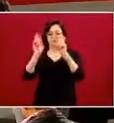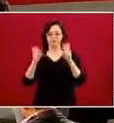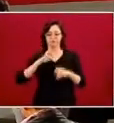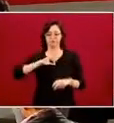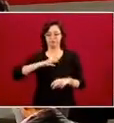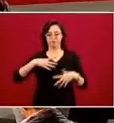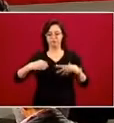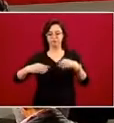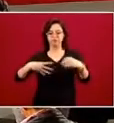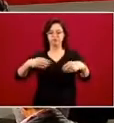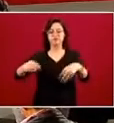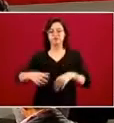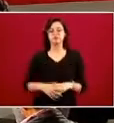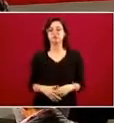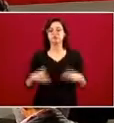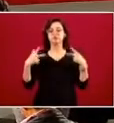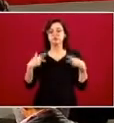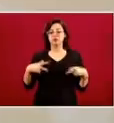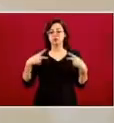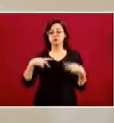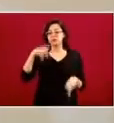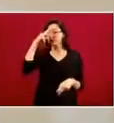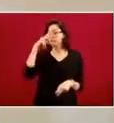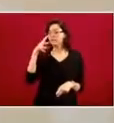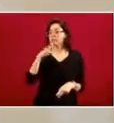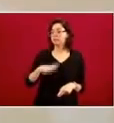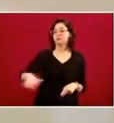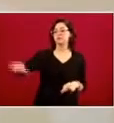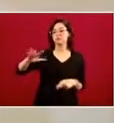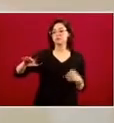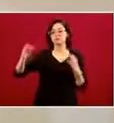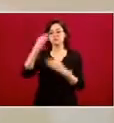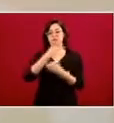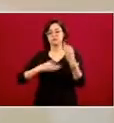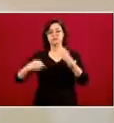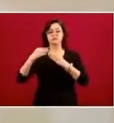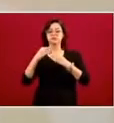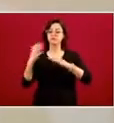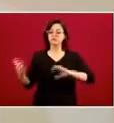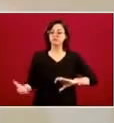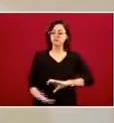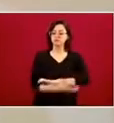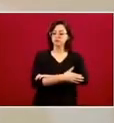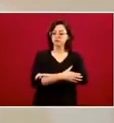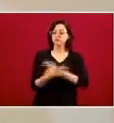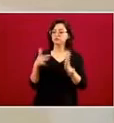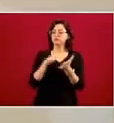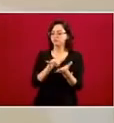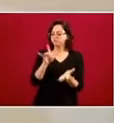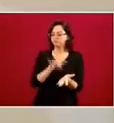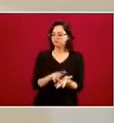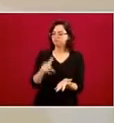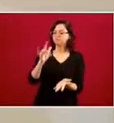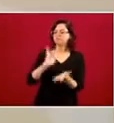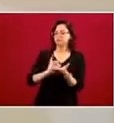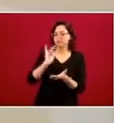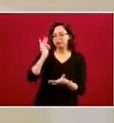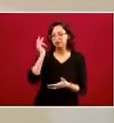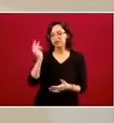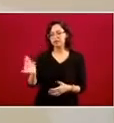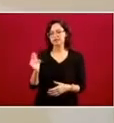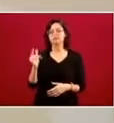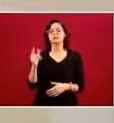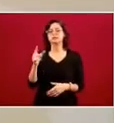We have been very grateful and we have thanked the Mexican people because of their solidarity, their